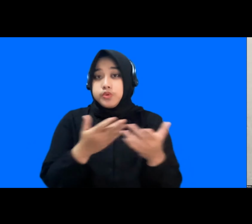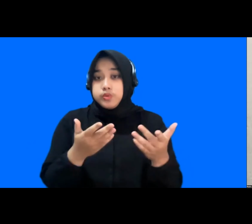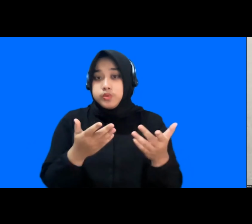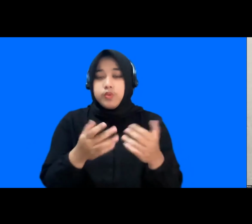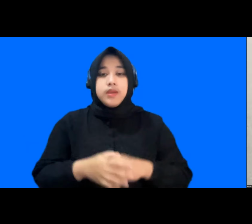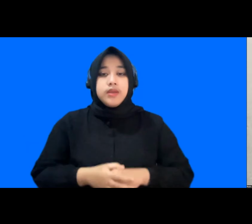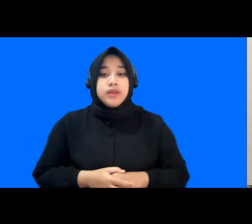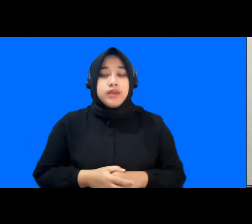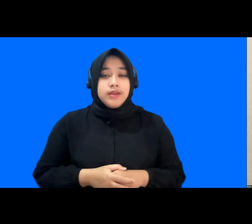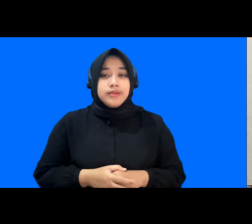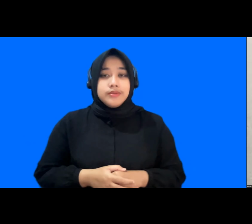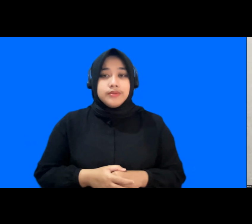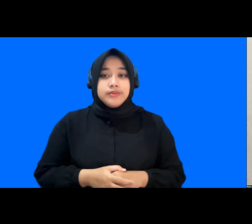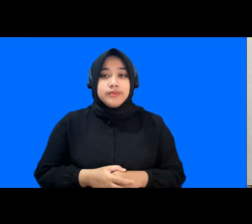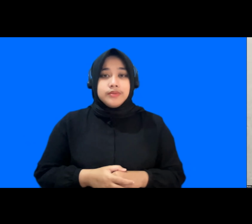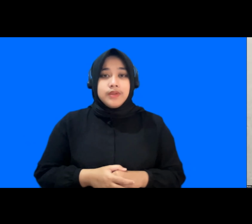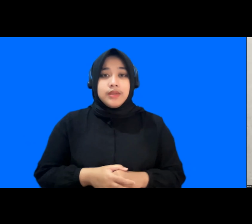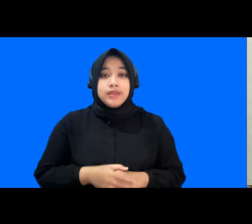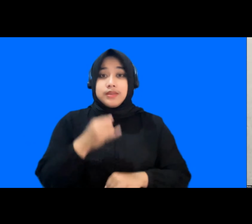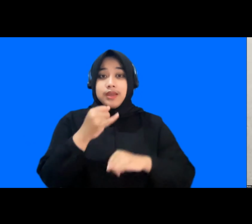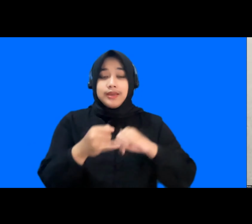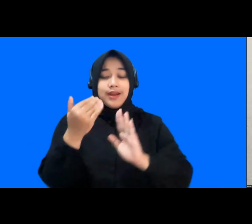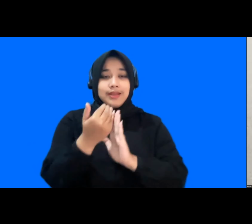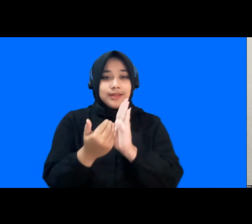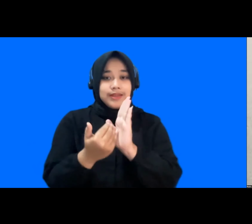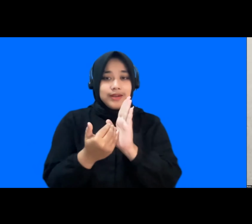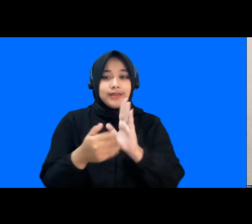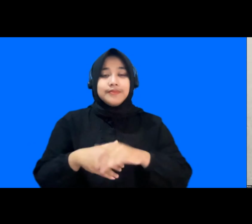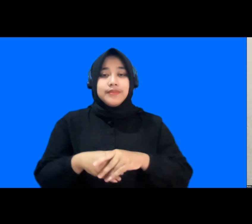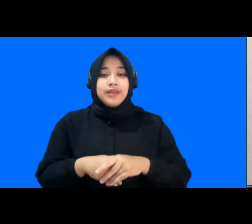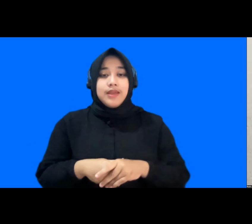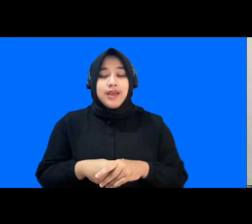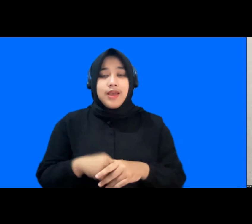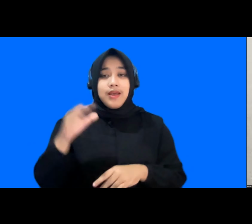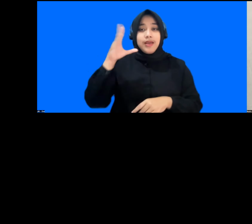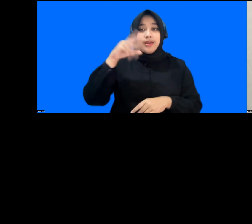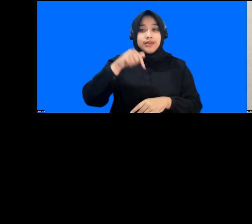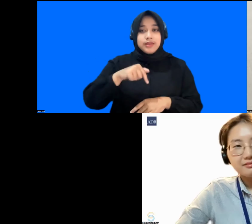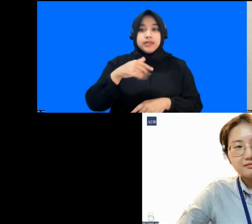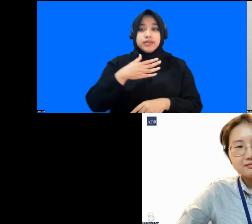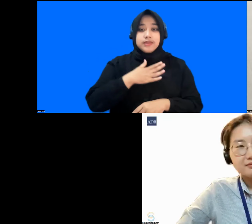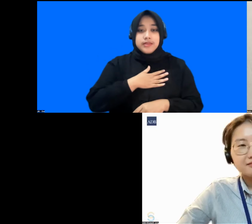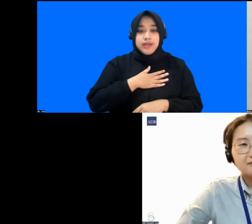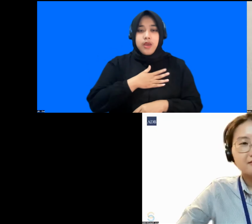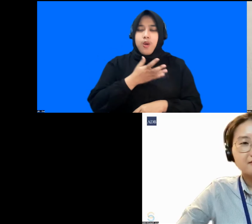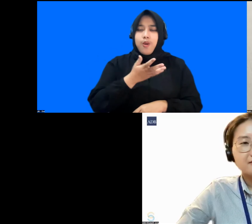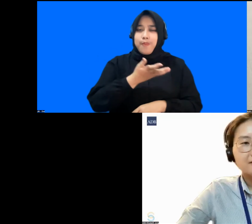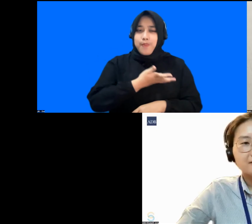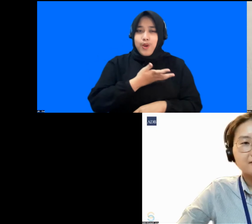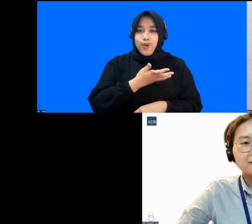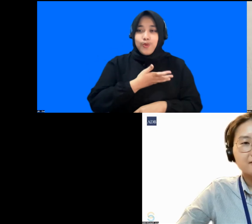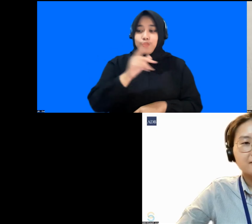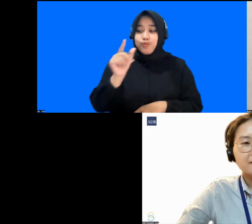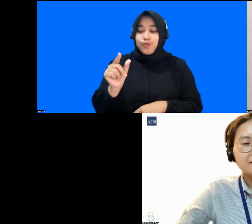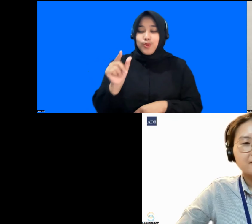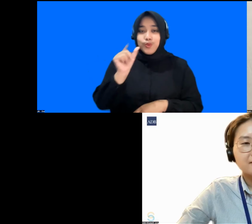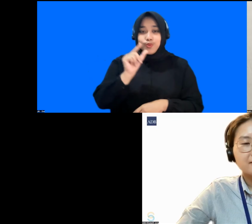event of the event. I'd like to invite Elizabeth Jung, the Urban Development Specialist, Southeast Asia Department of the